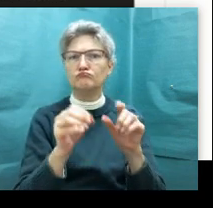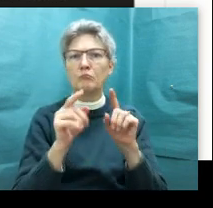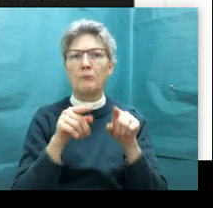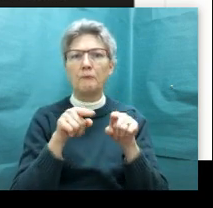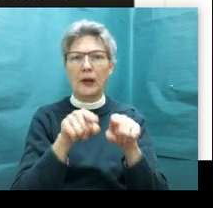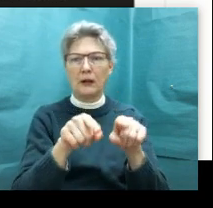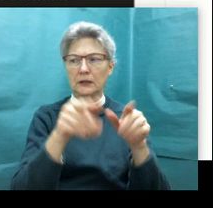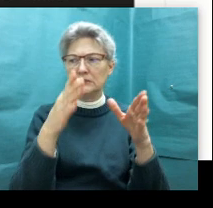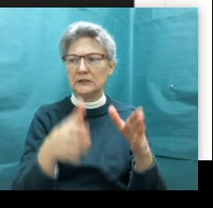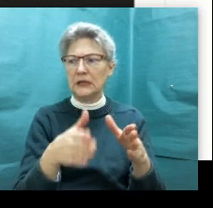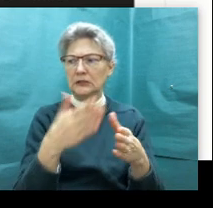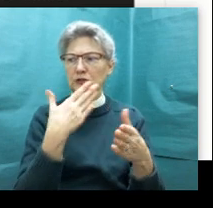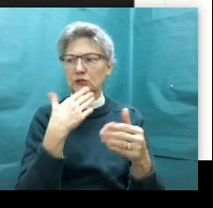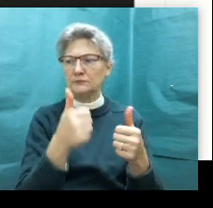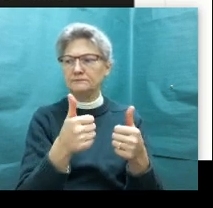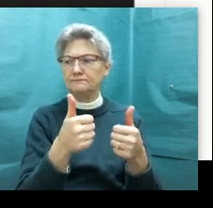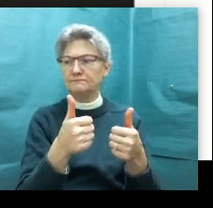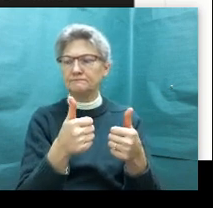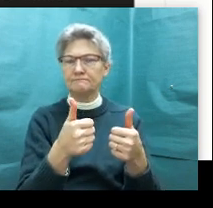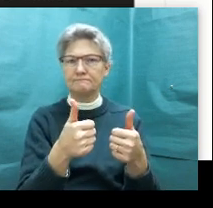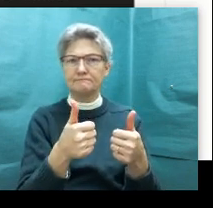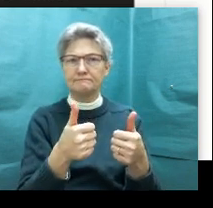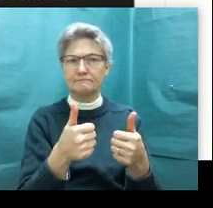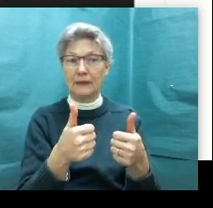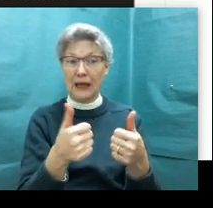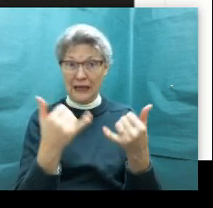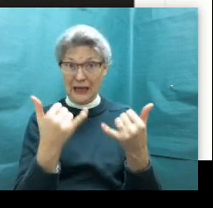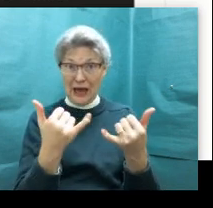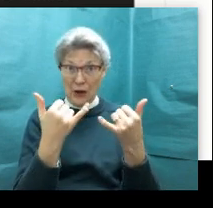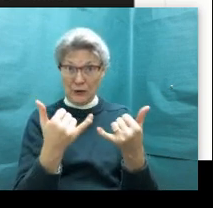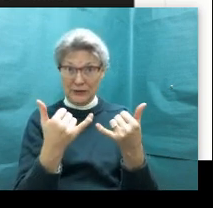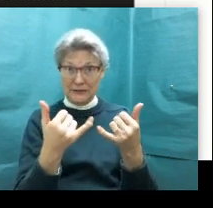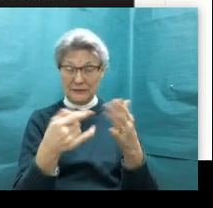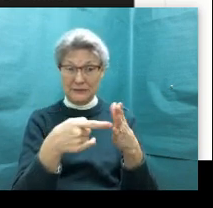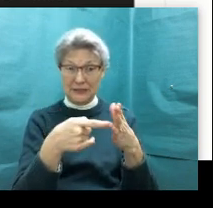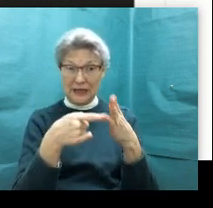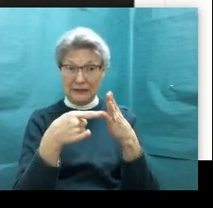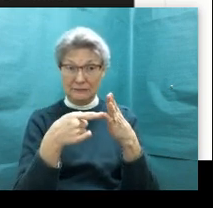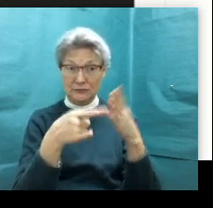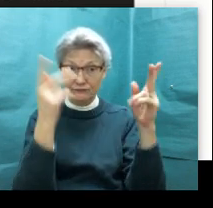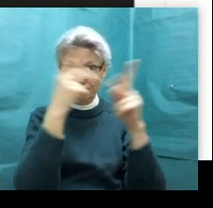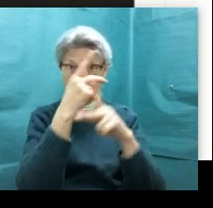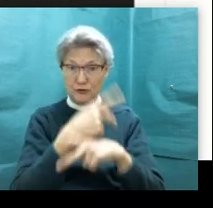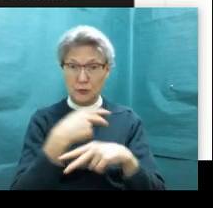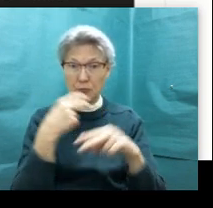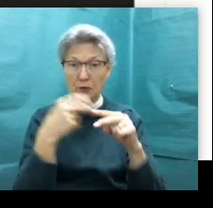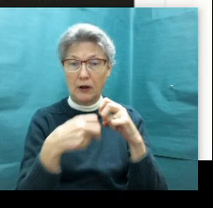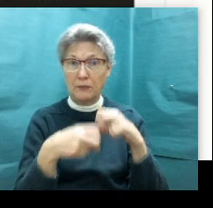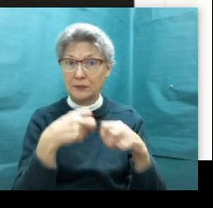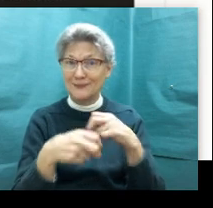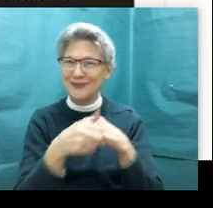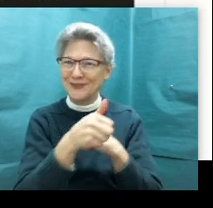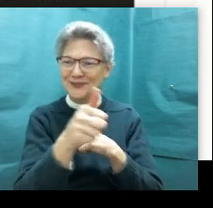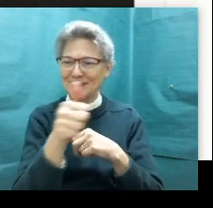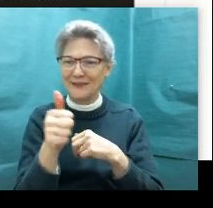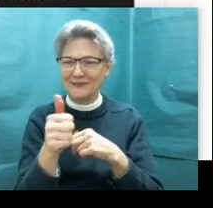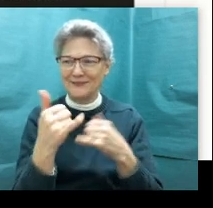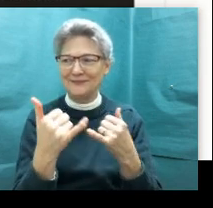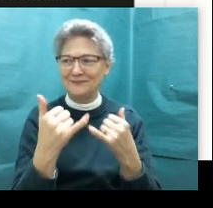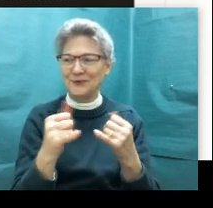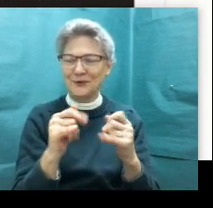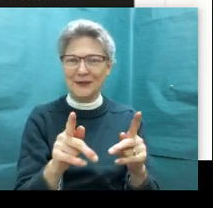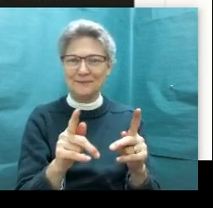Good work. Okay, so now you're going to take some time to solve some problems on your own today.